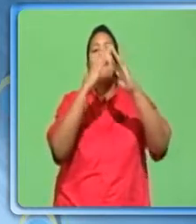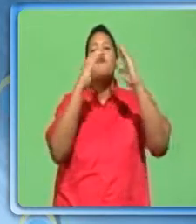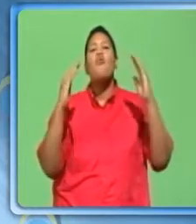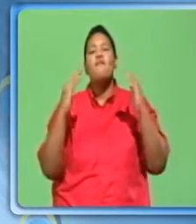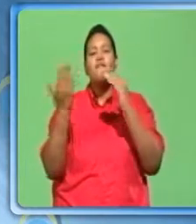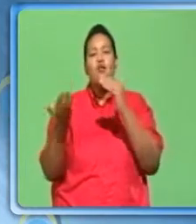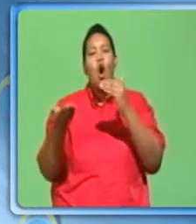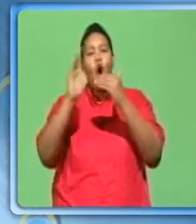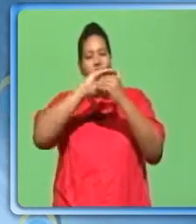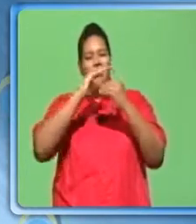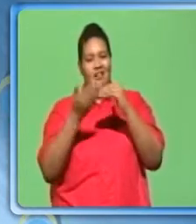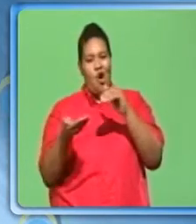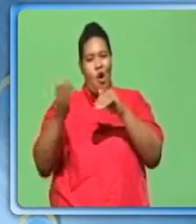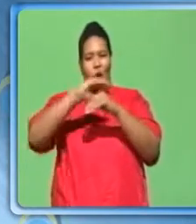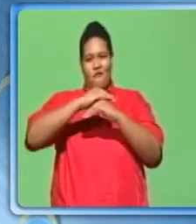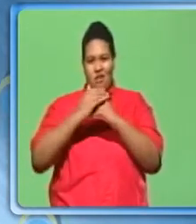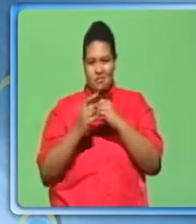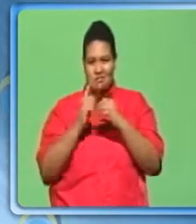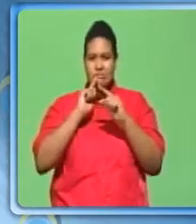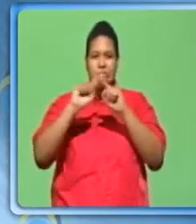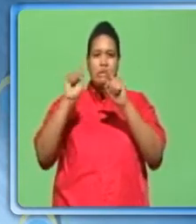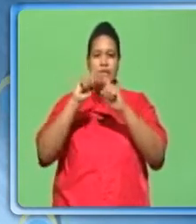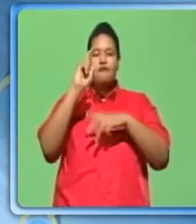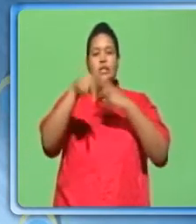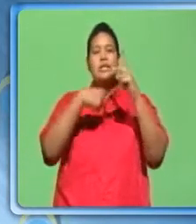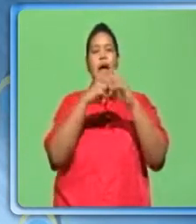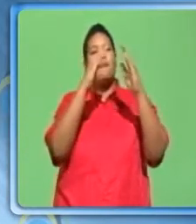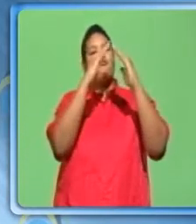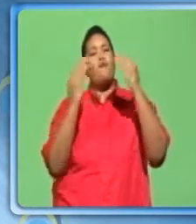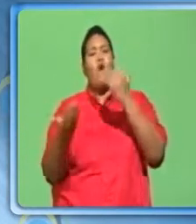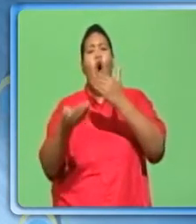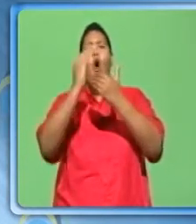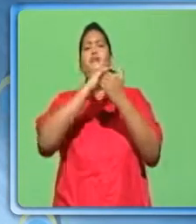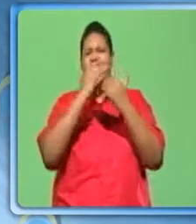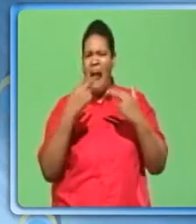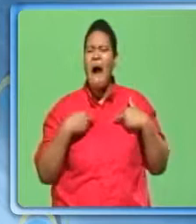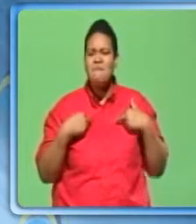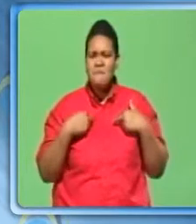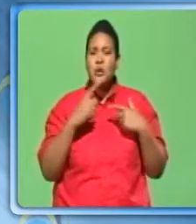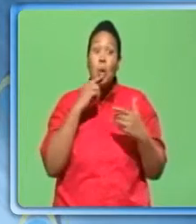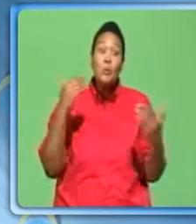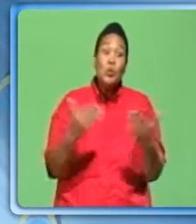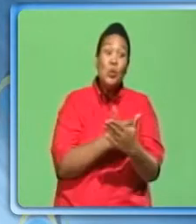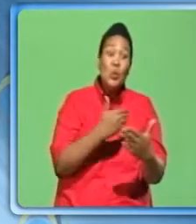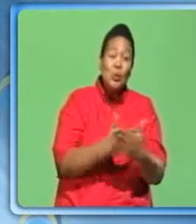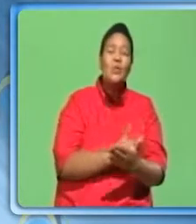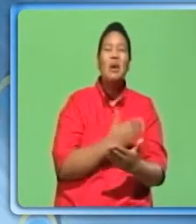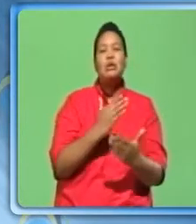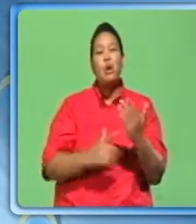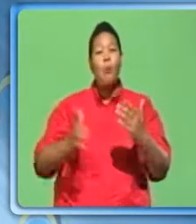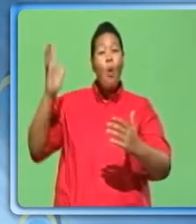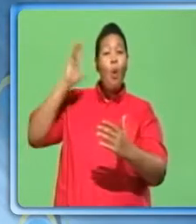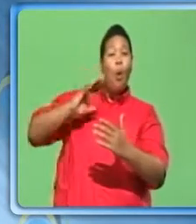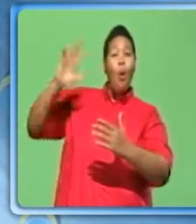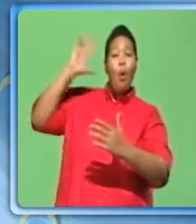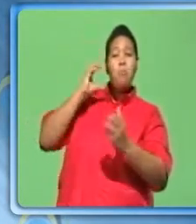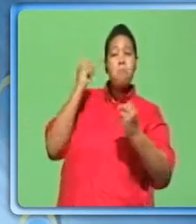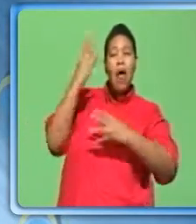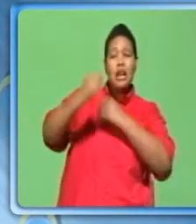coverings. There are various types of roof covering materials, some which are brand new and some which goes back